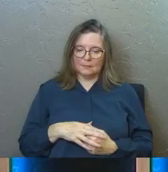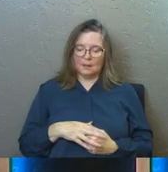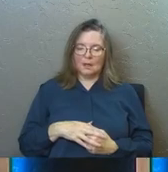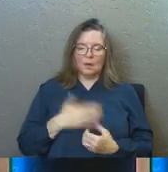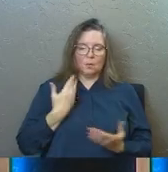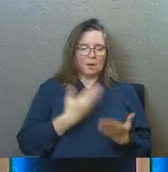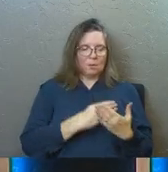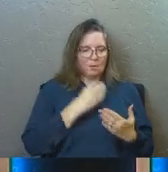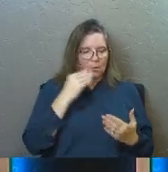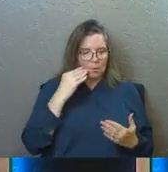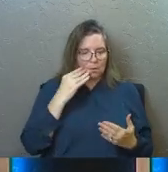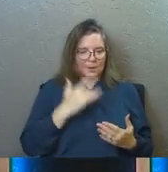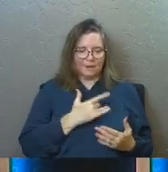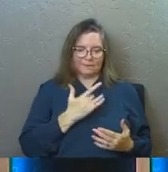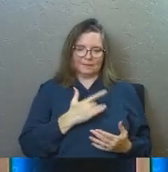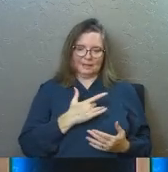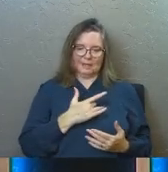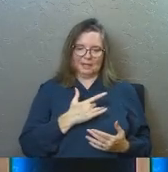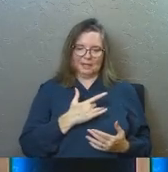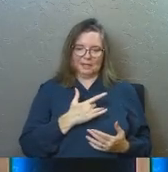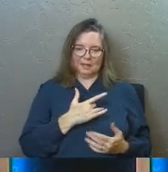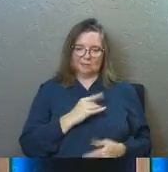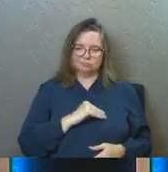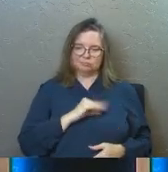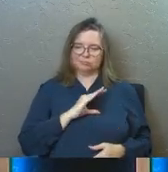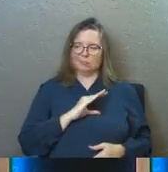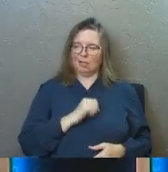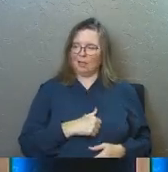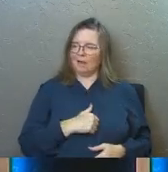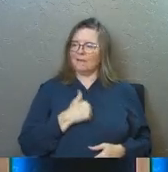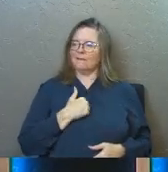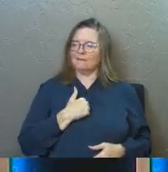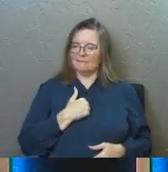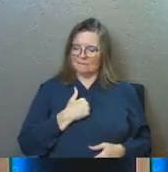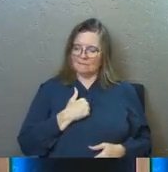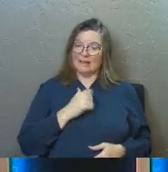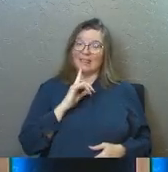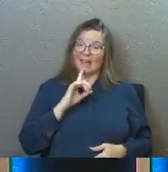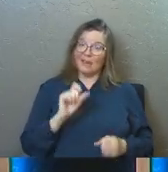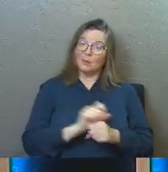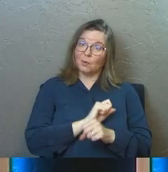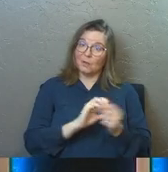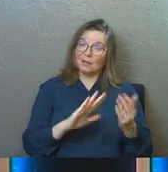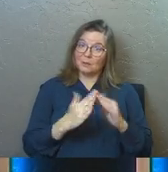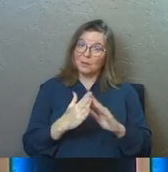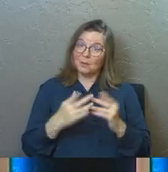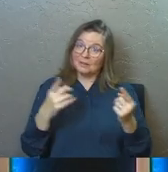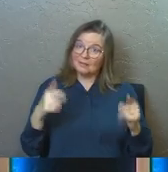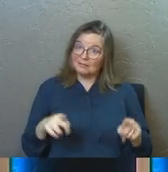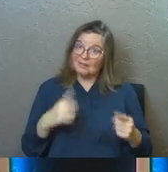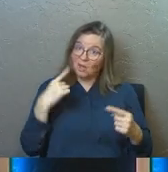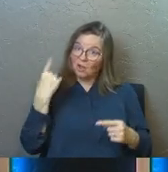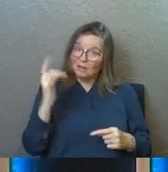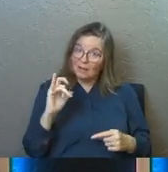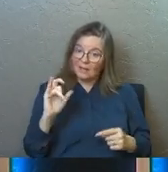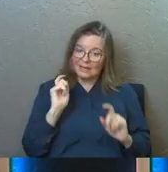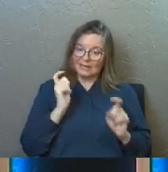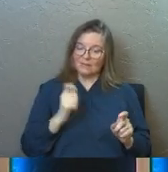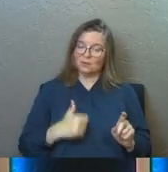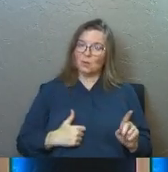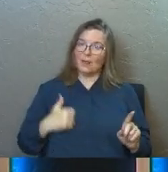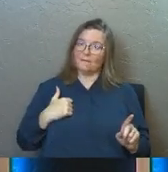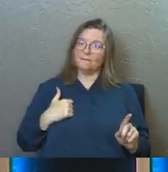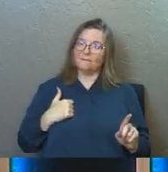we come home and we feel like we've been given life. That's what real community does. It gives you